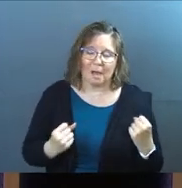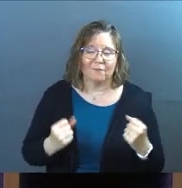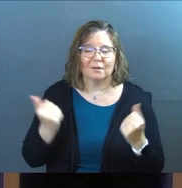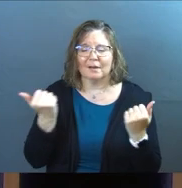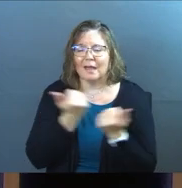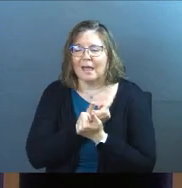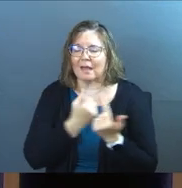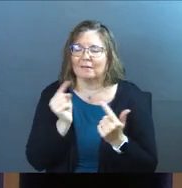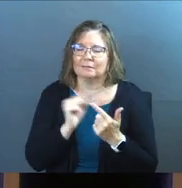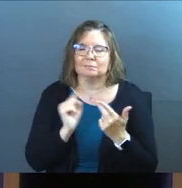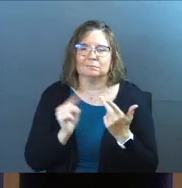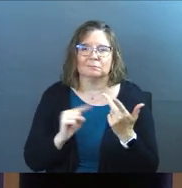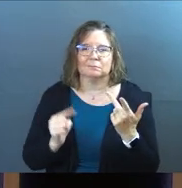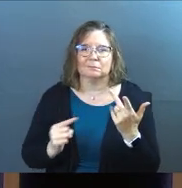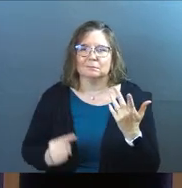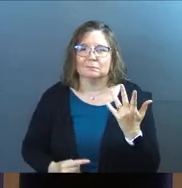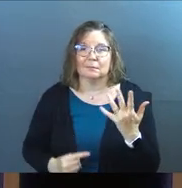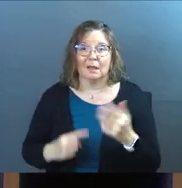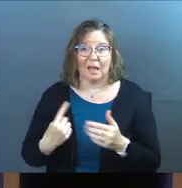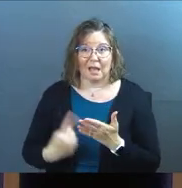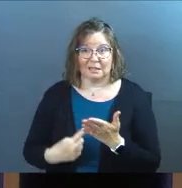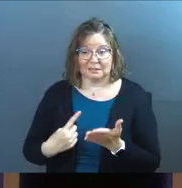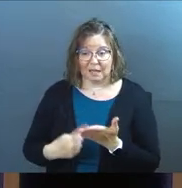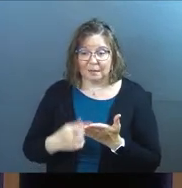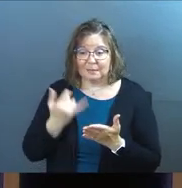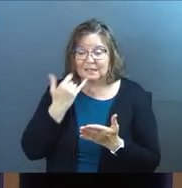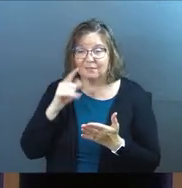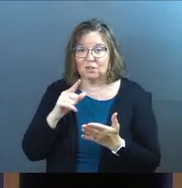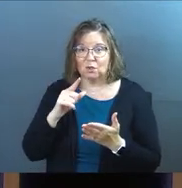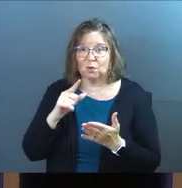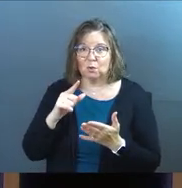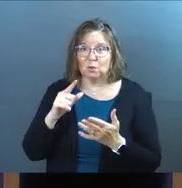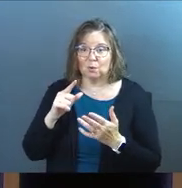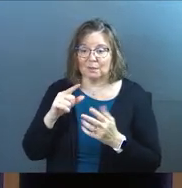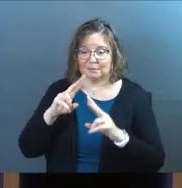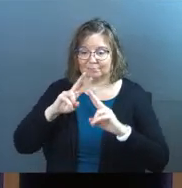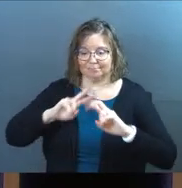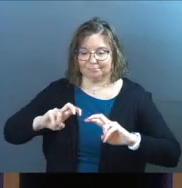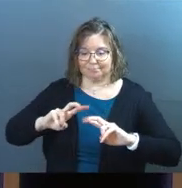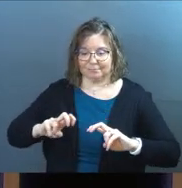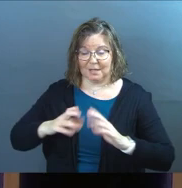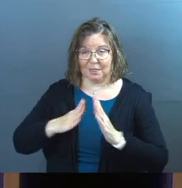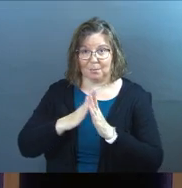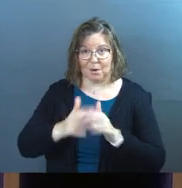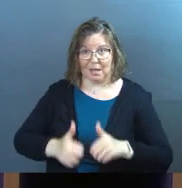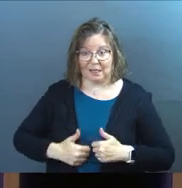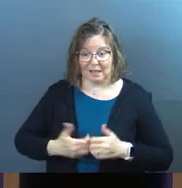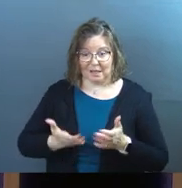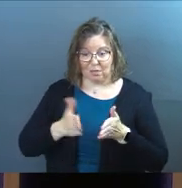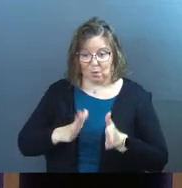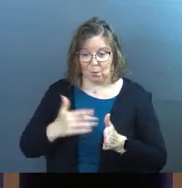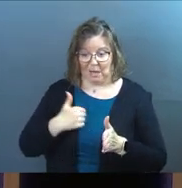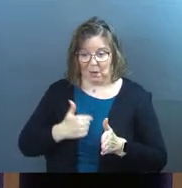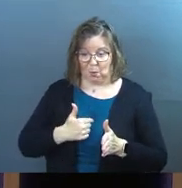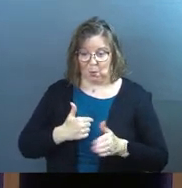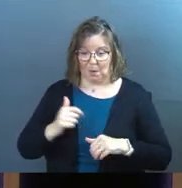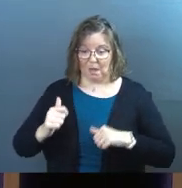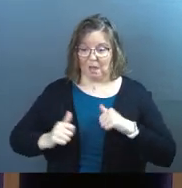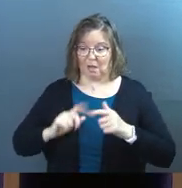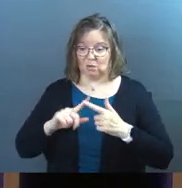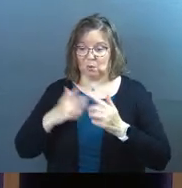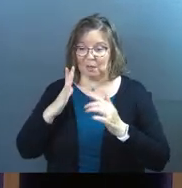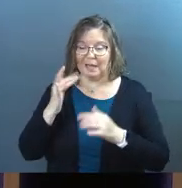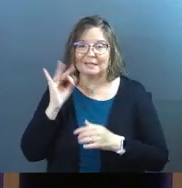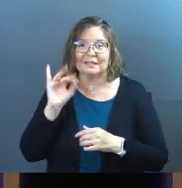everything. And sometimes if you could x-ray our prayer life, the way we act toward God is